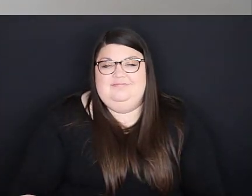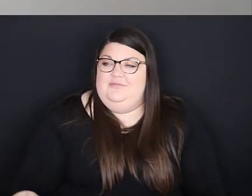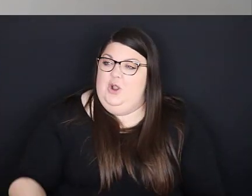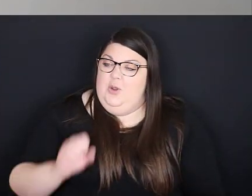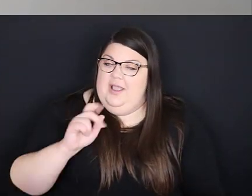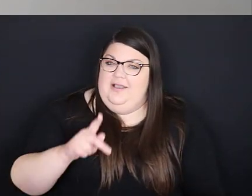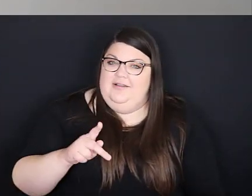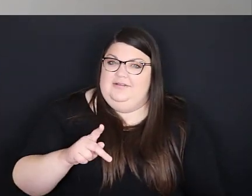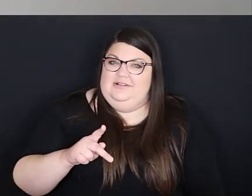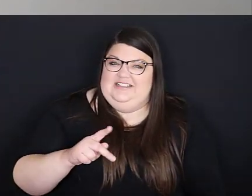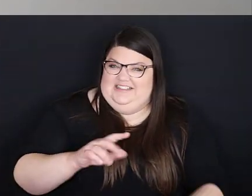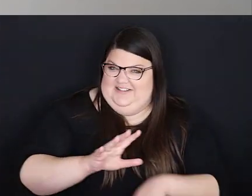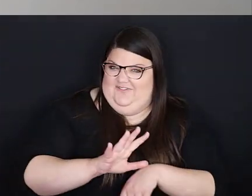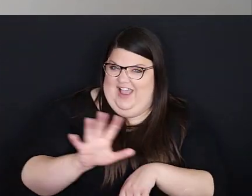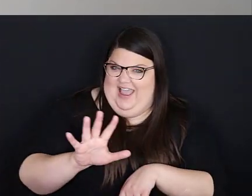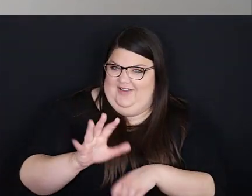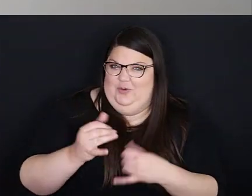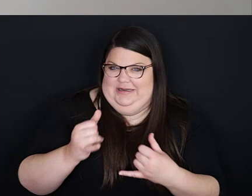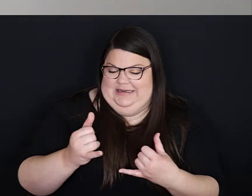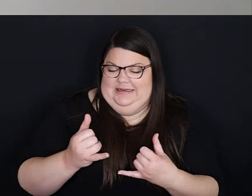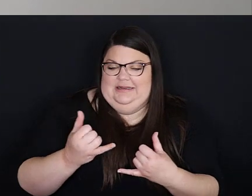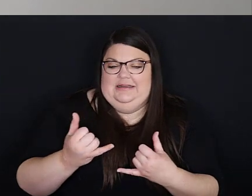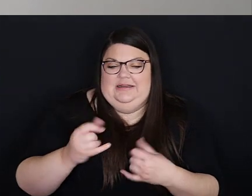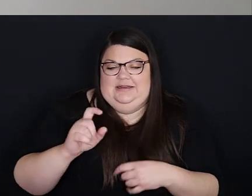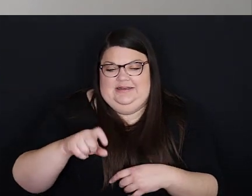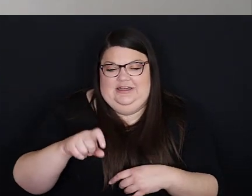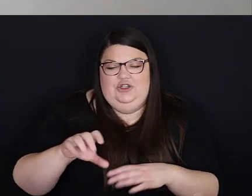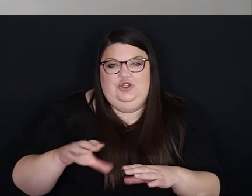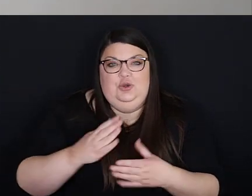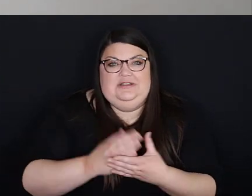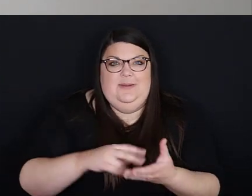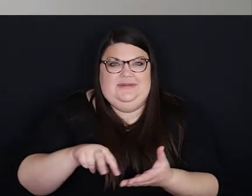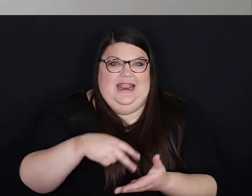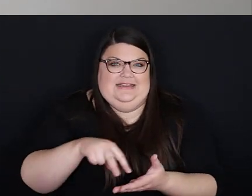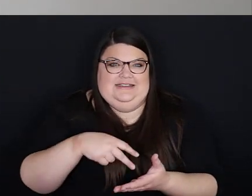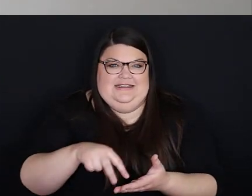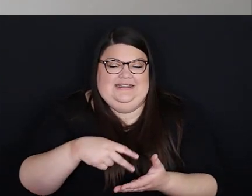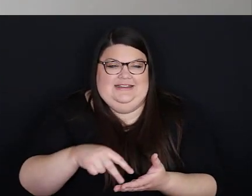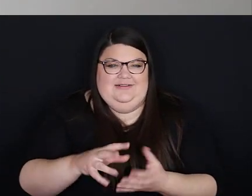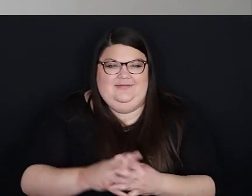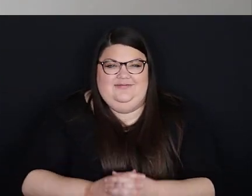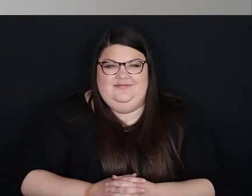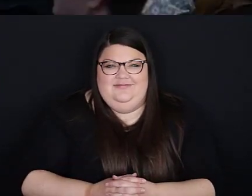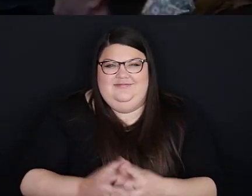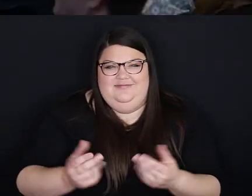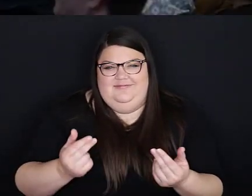Okay. It's 5:00. We need to do some dancing.